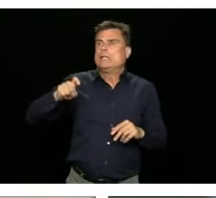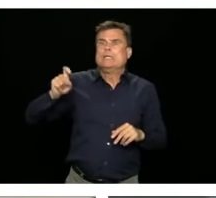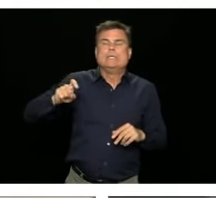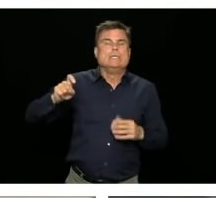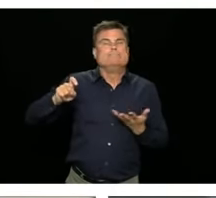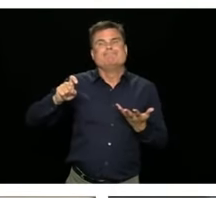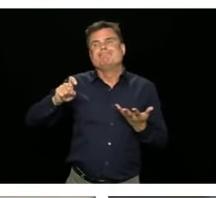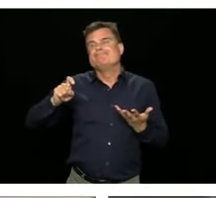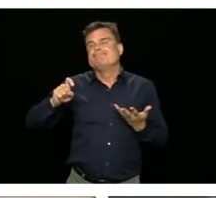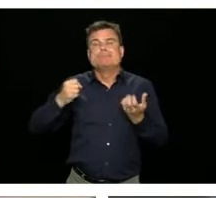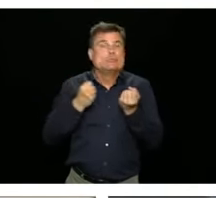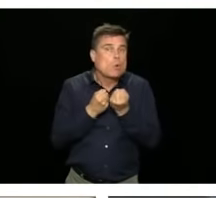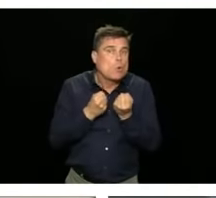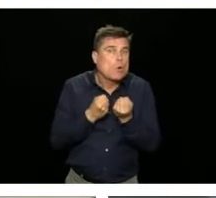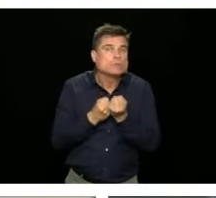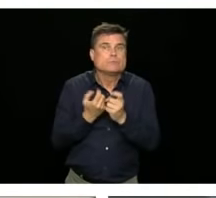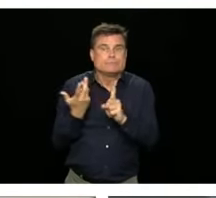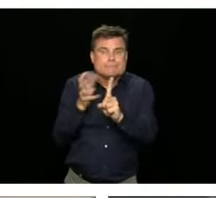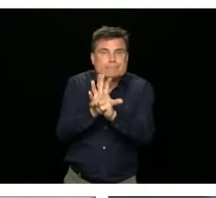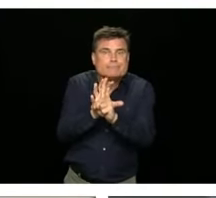direct everyone to our